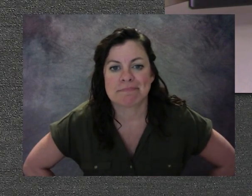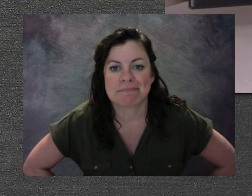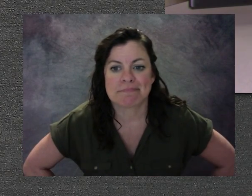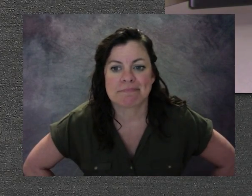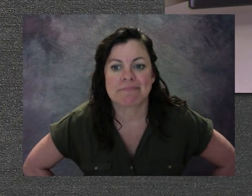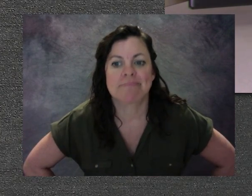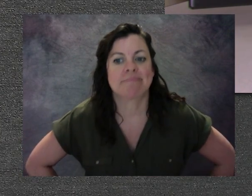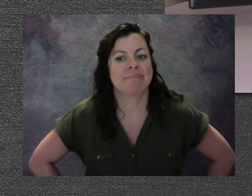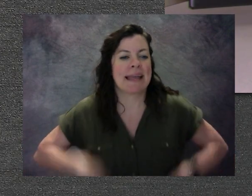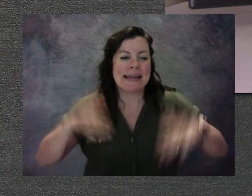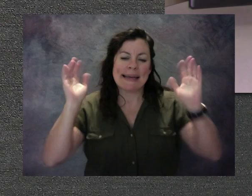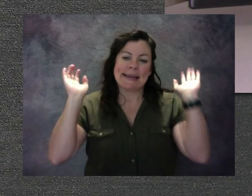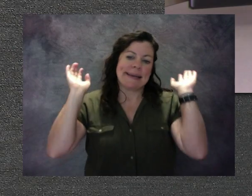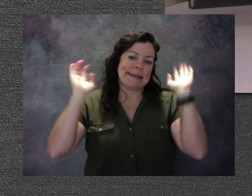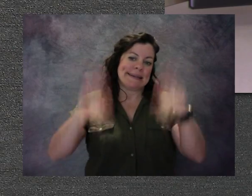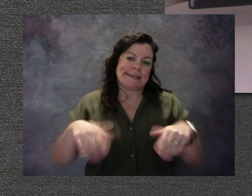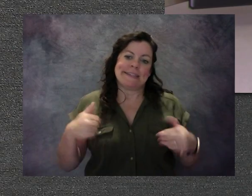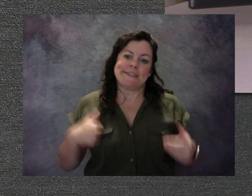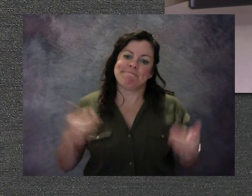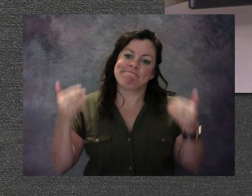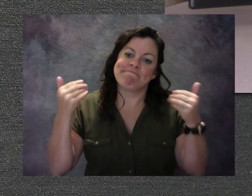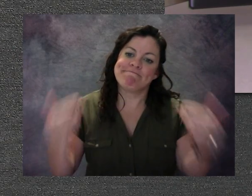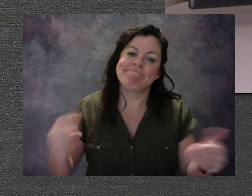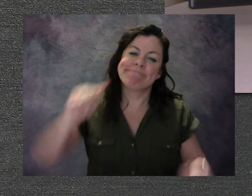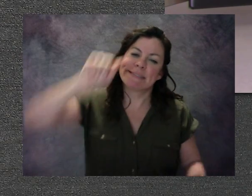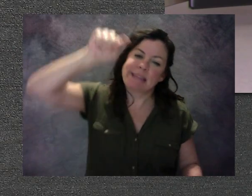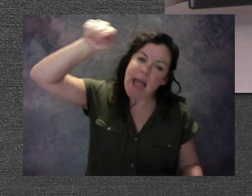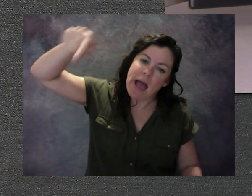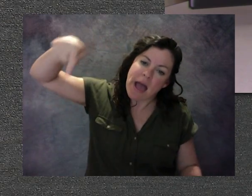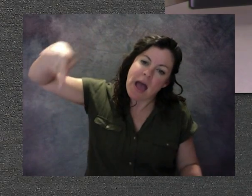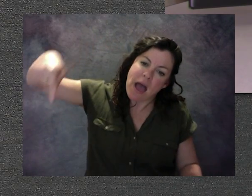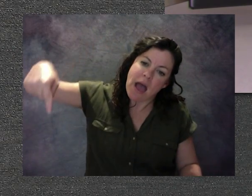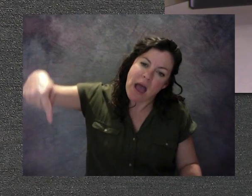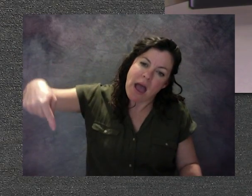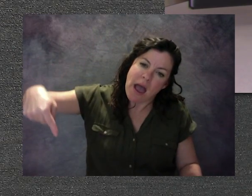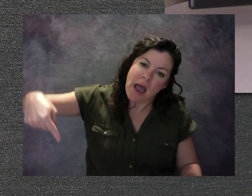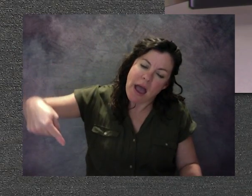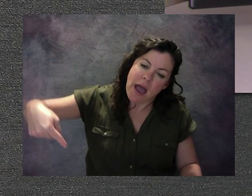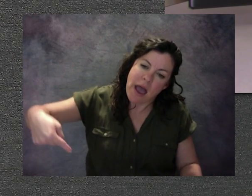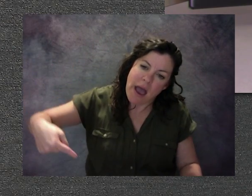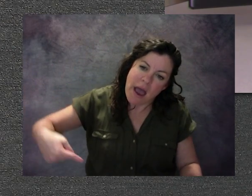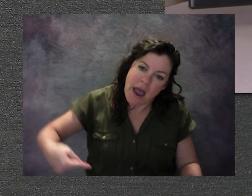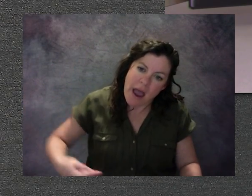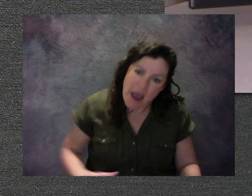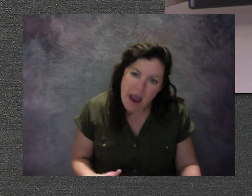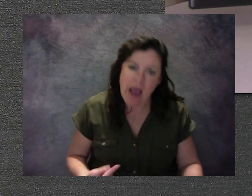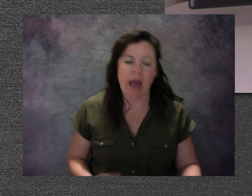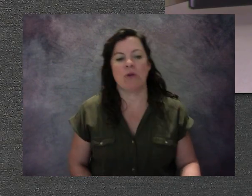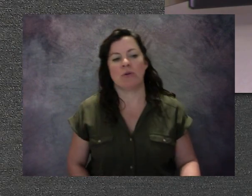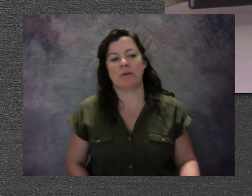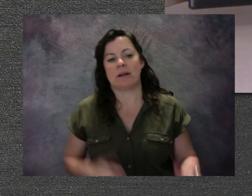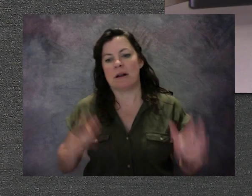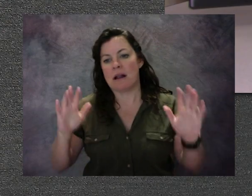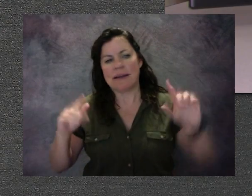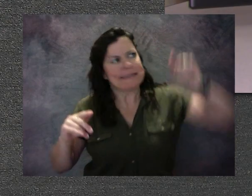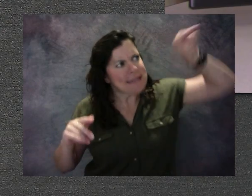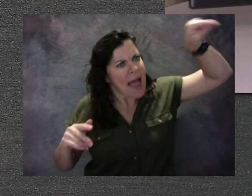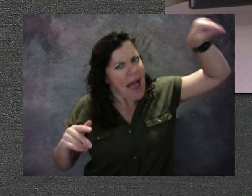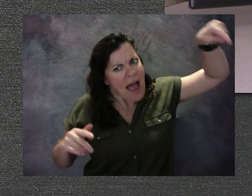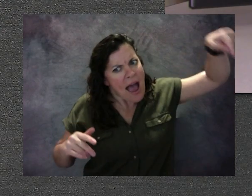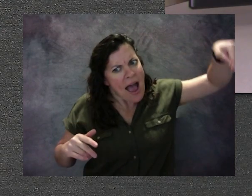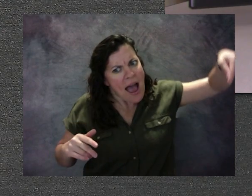go back down the side of the hill. And I went down the side of the hill, and look who I